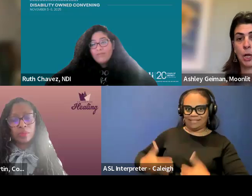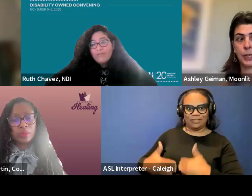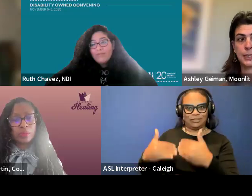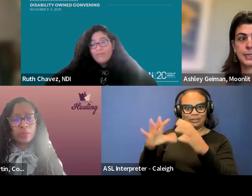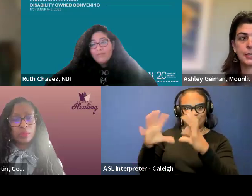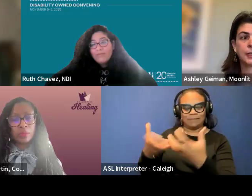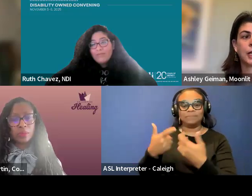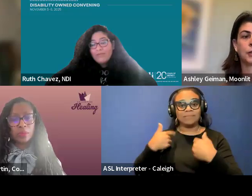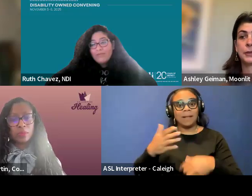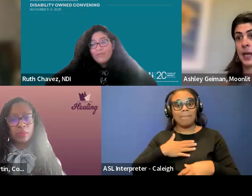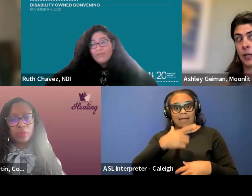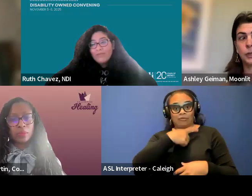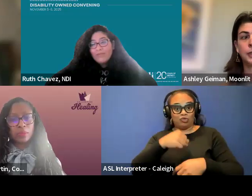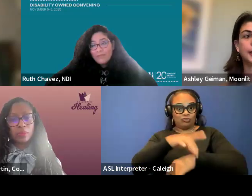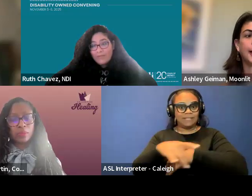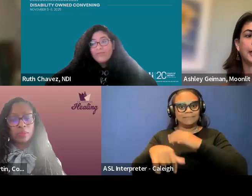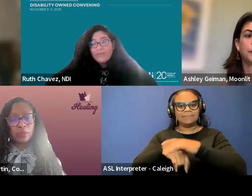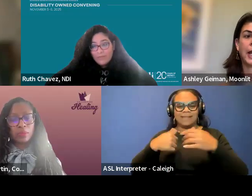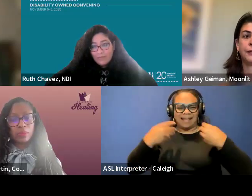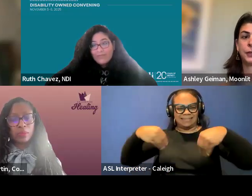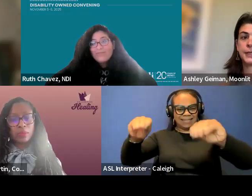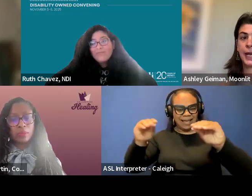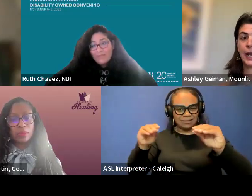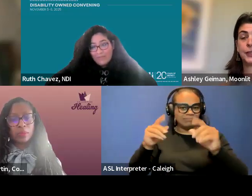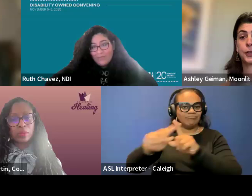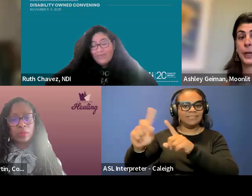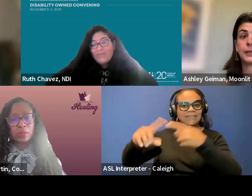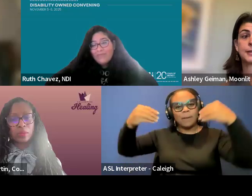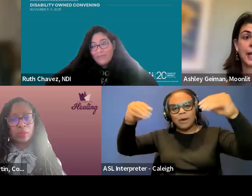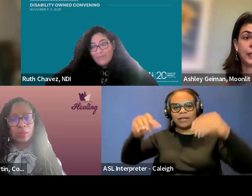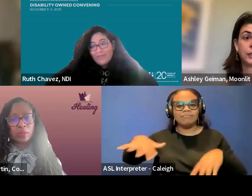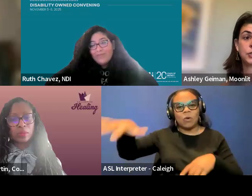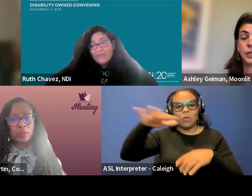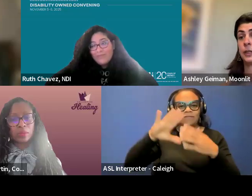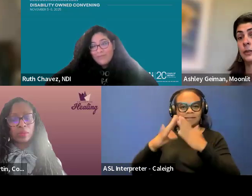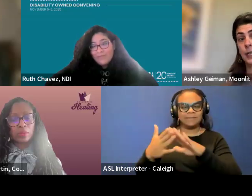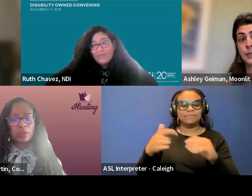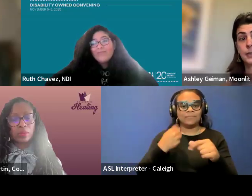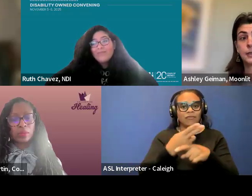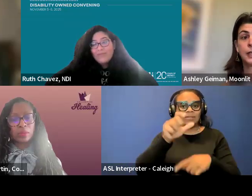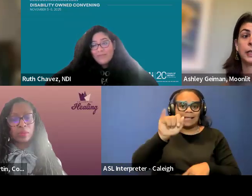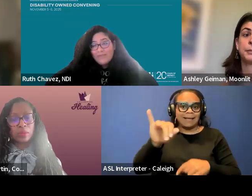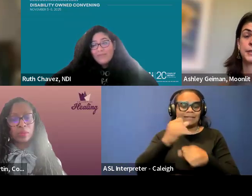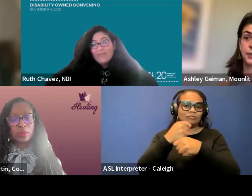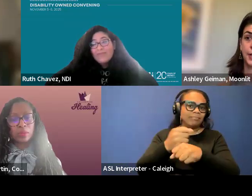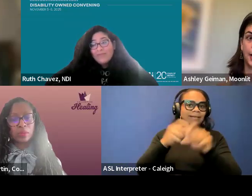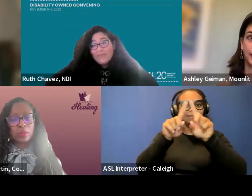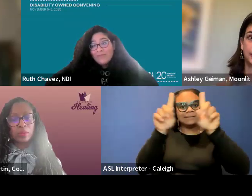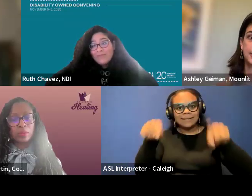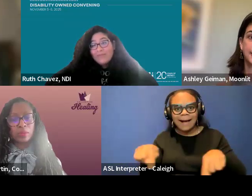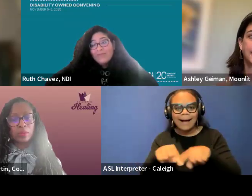jewelry at markets around town. I've used AI to create signage and lists and